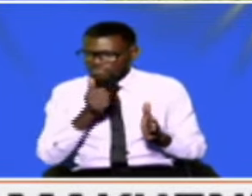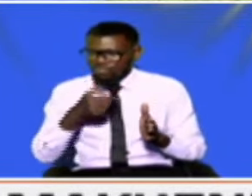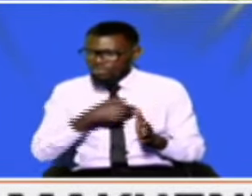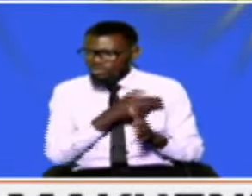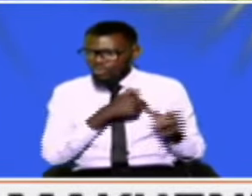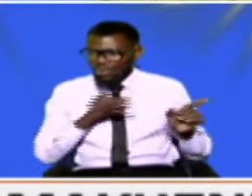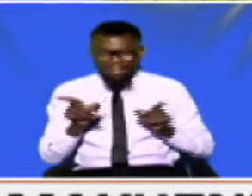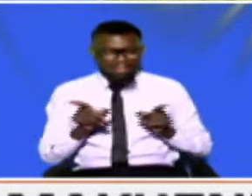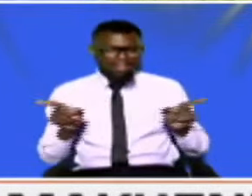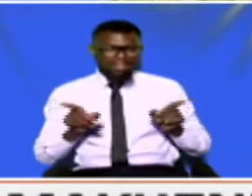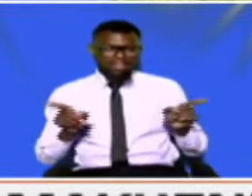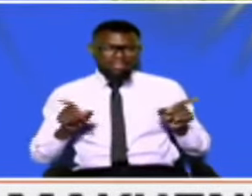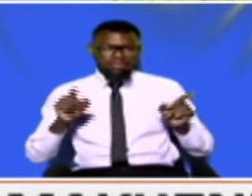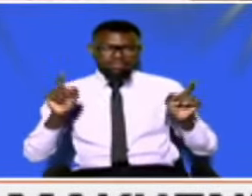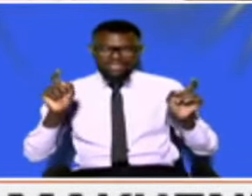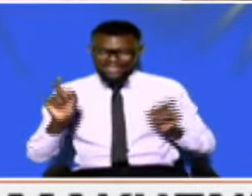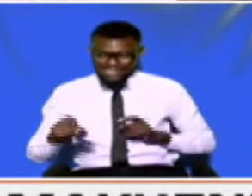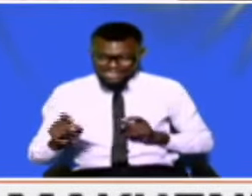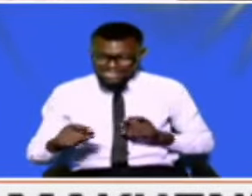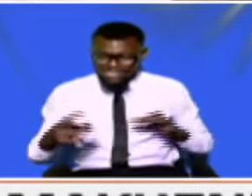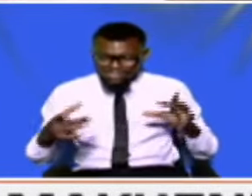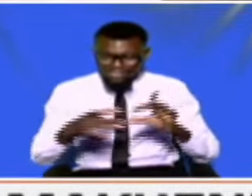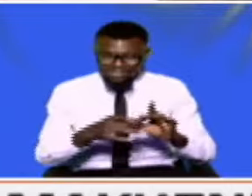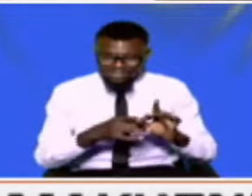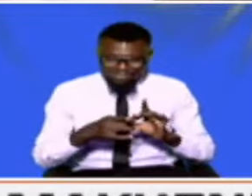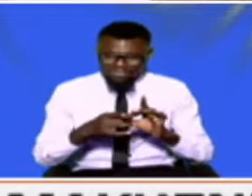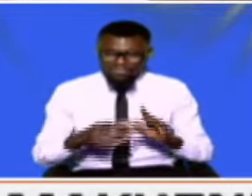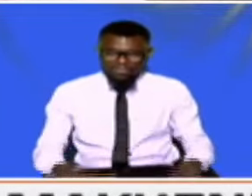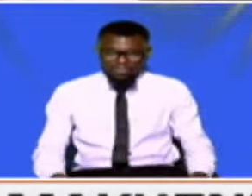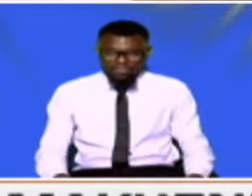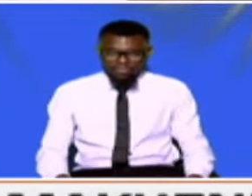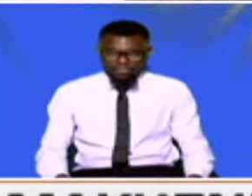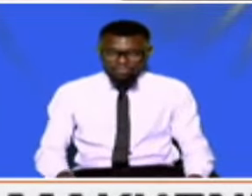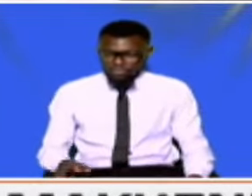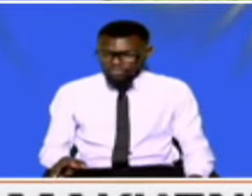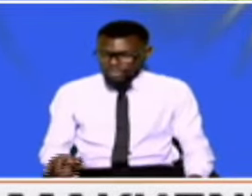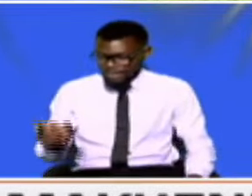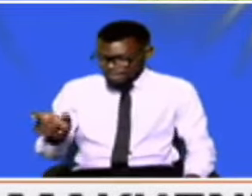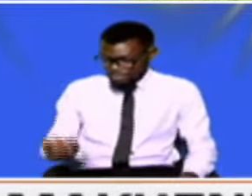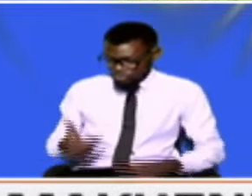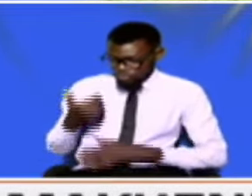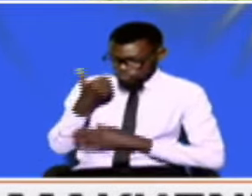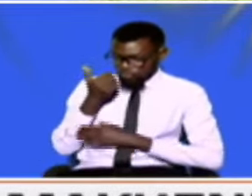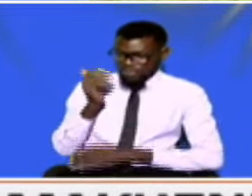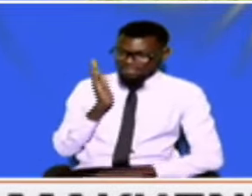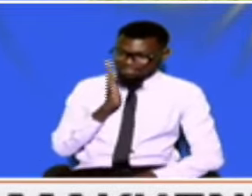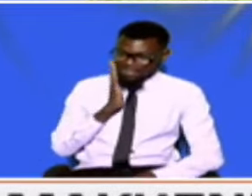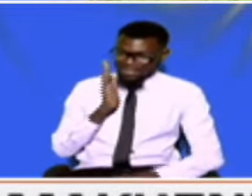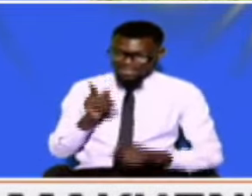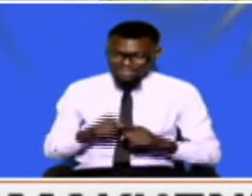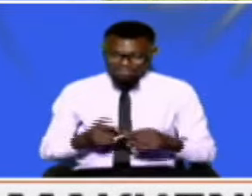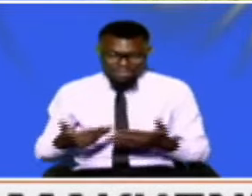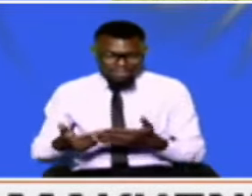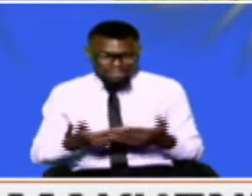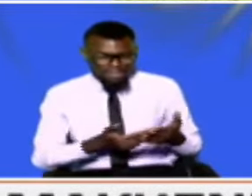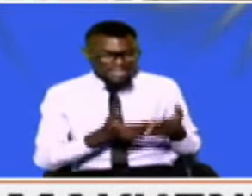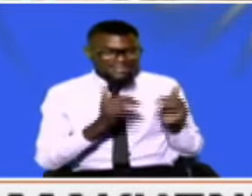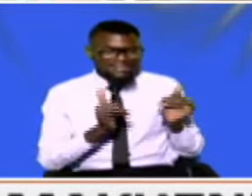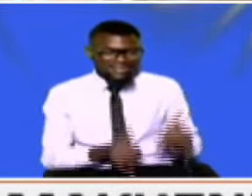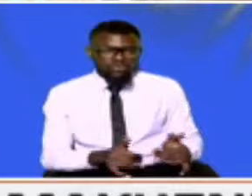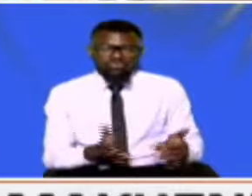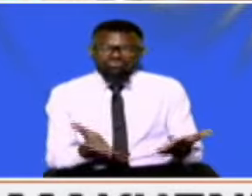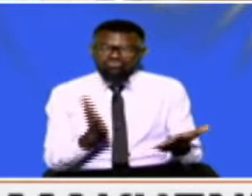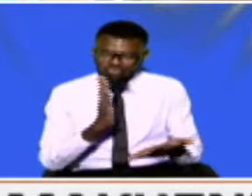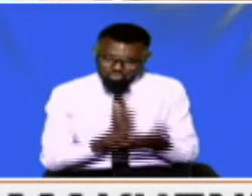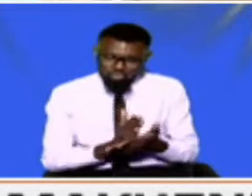think patient outcomes, both the mother and child and the newborn outcomes, has really improved.